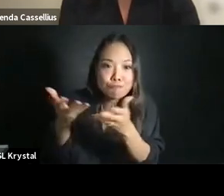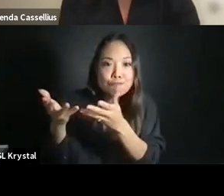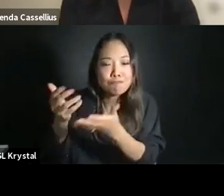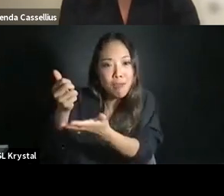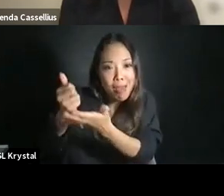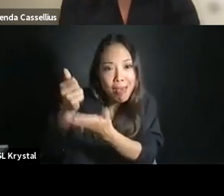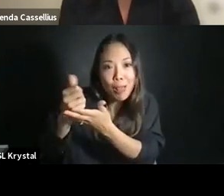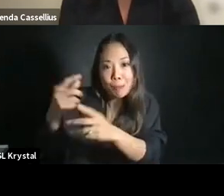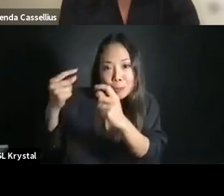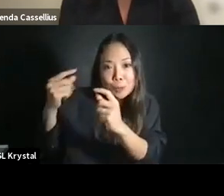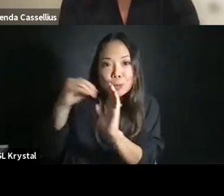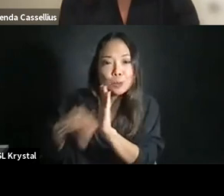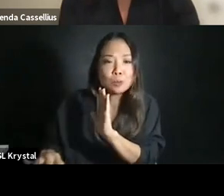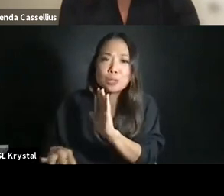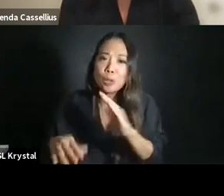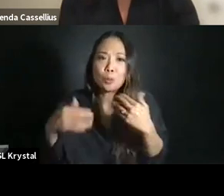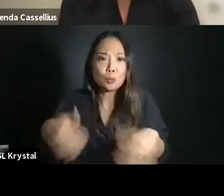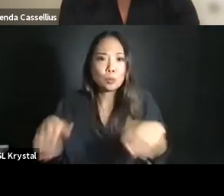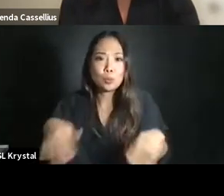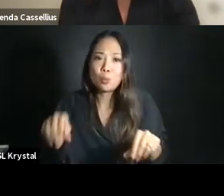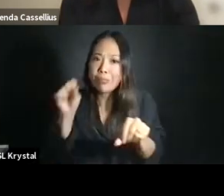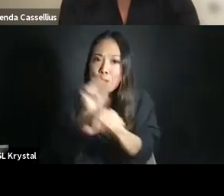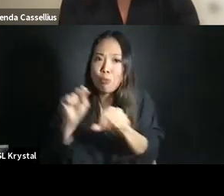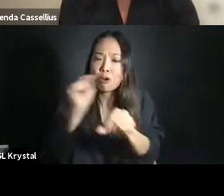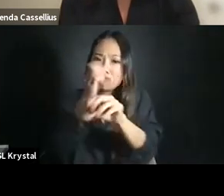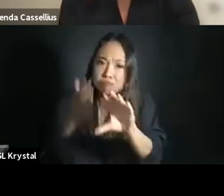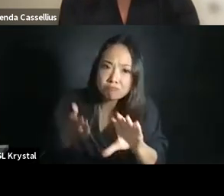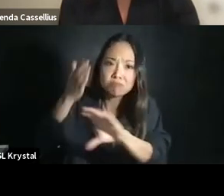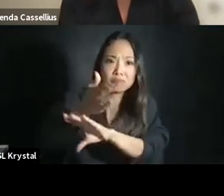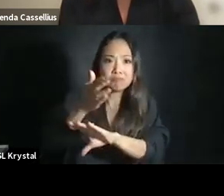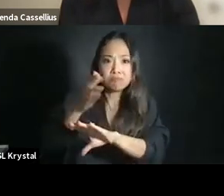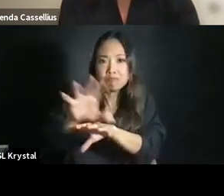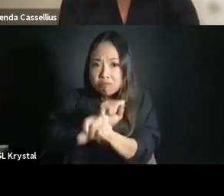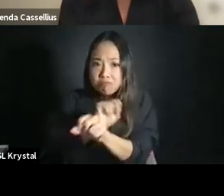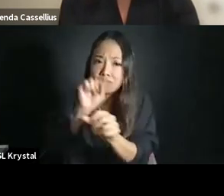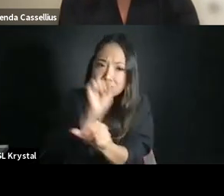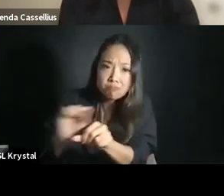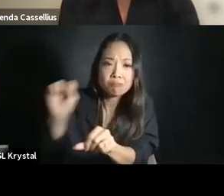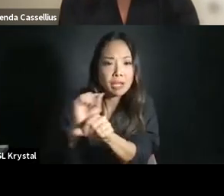extra mile doing their jobs i'd like to commend all the principles for doing that